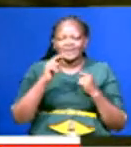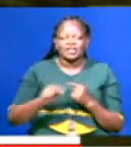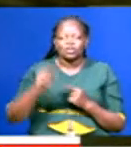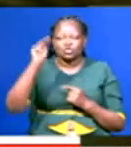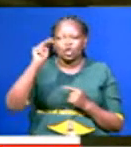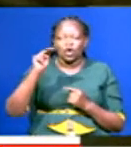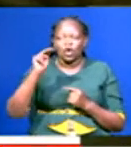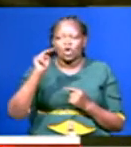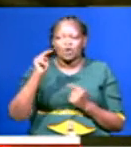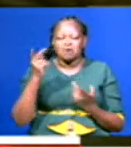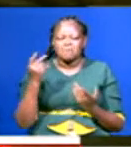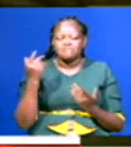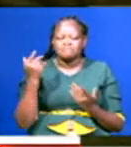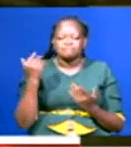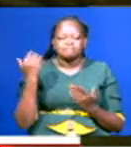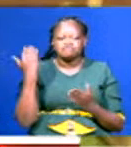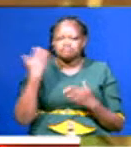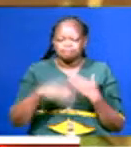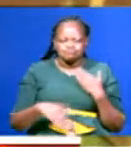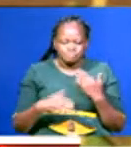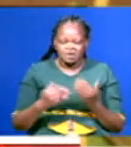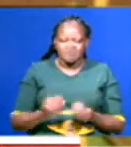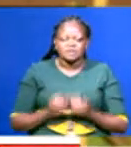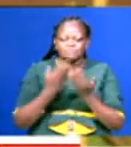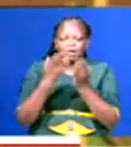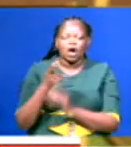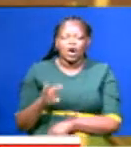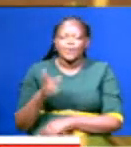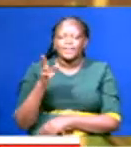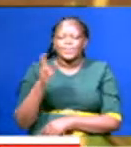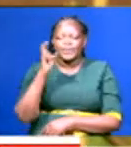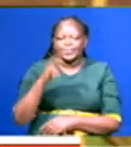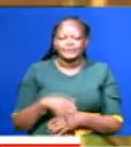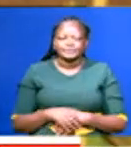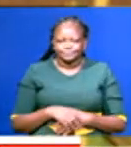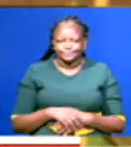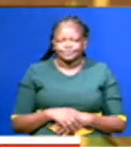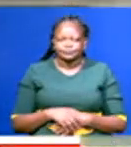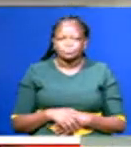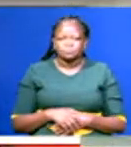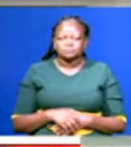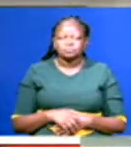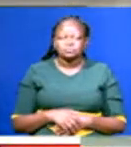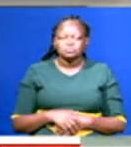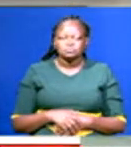cutting the supply of firearms. John Jacob Curia, Prime Edition.